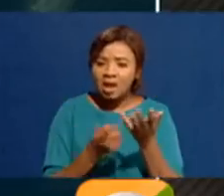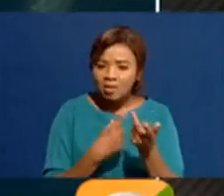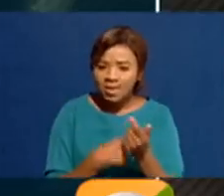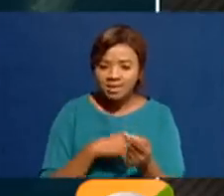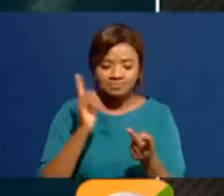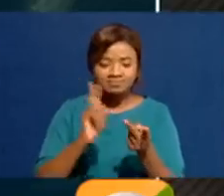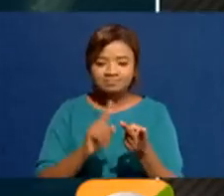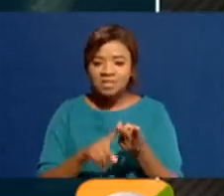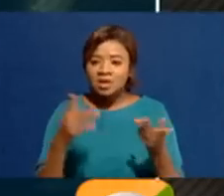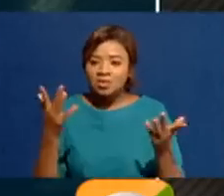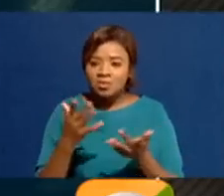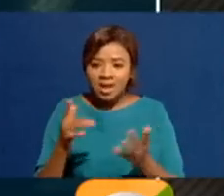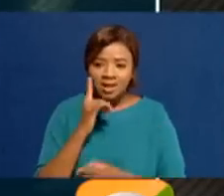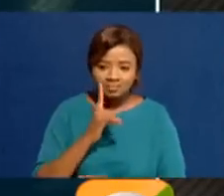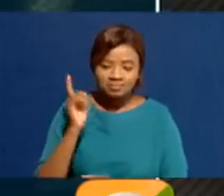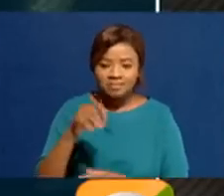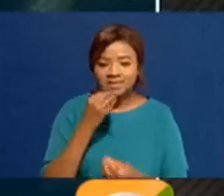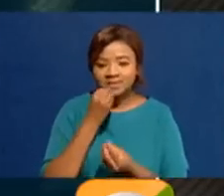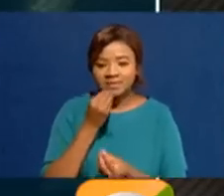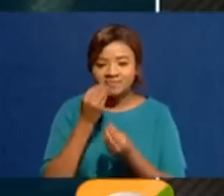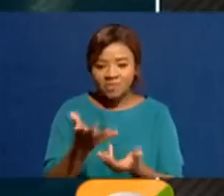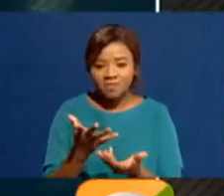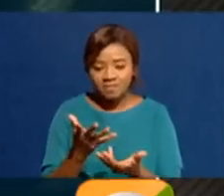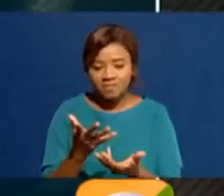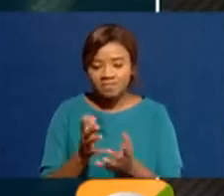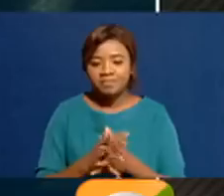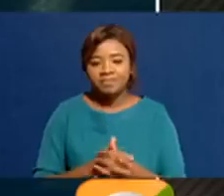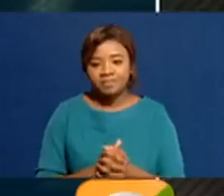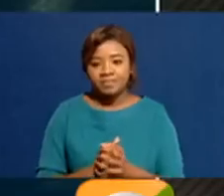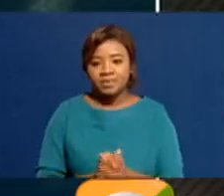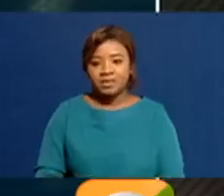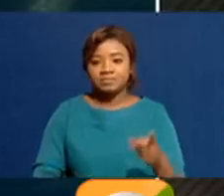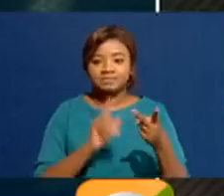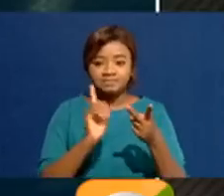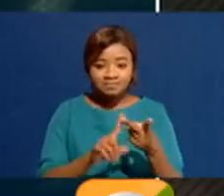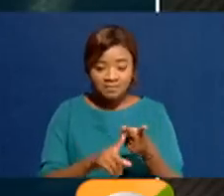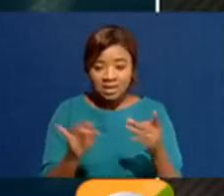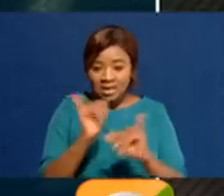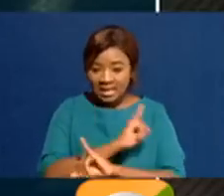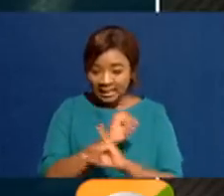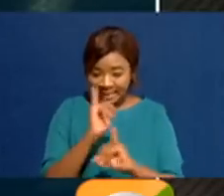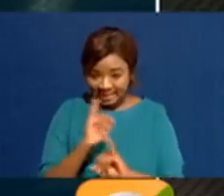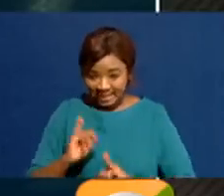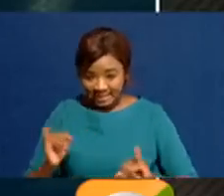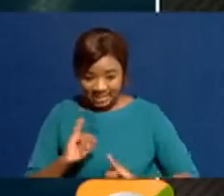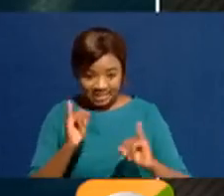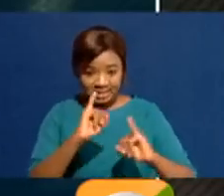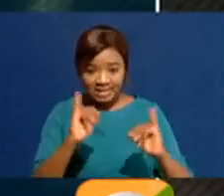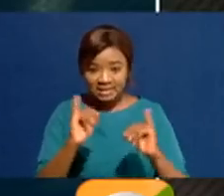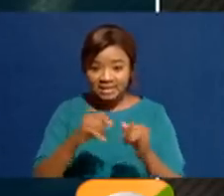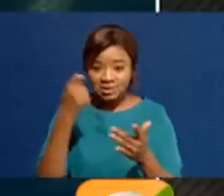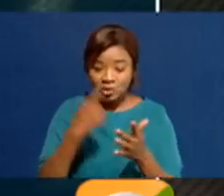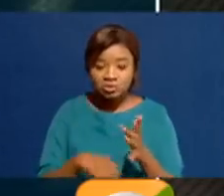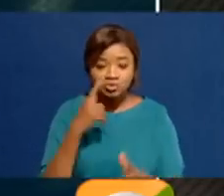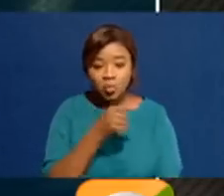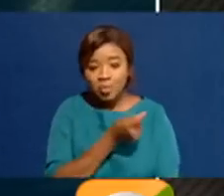petitioners at any particular occasion could be considered. In addition, the responsibility for cleanup costs and